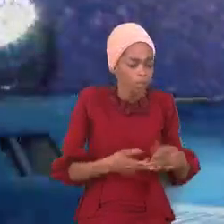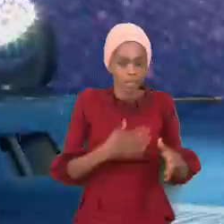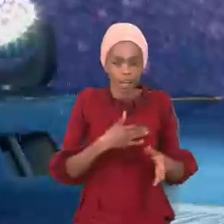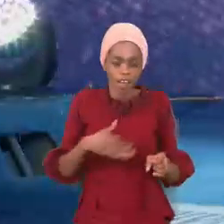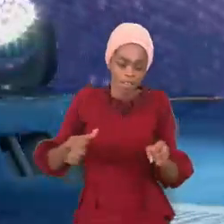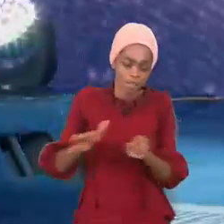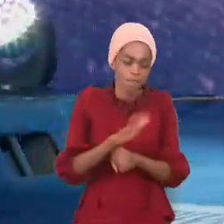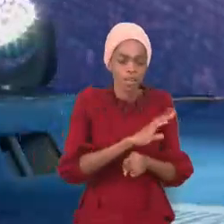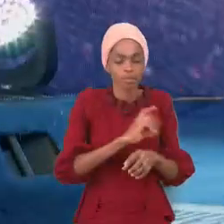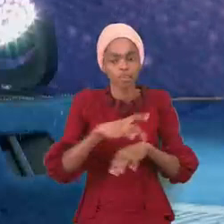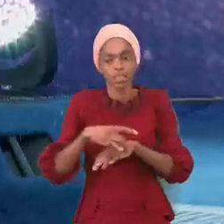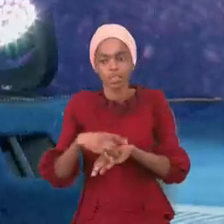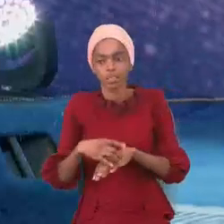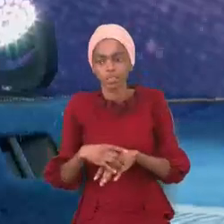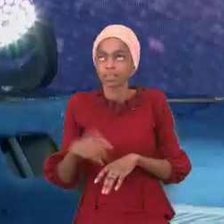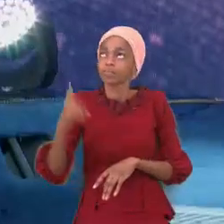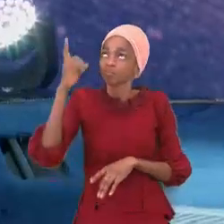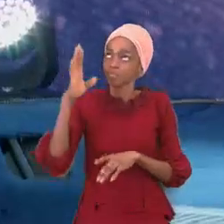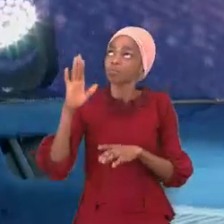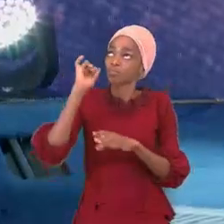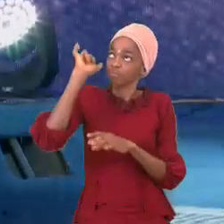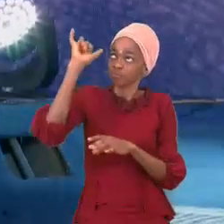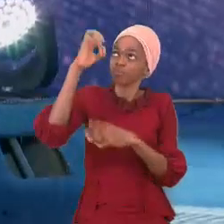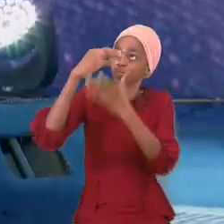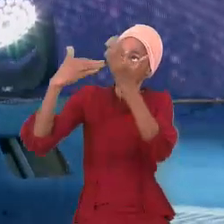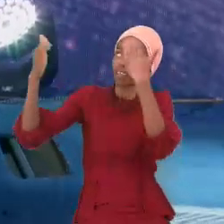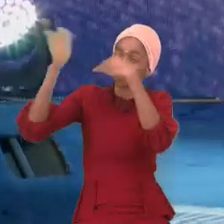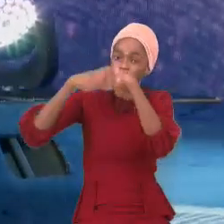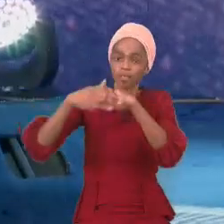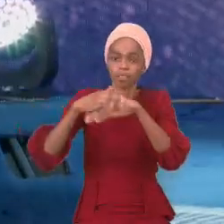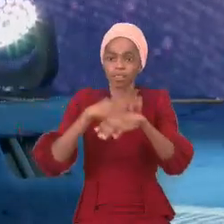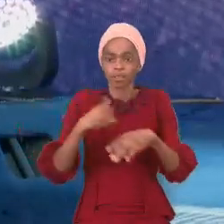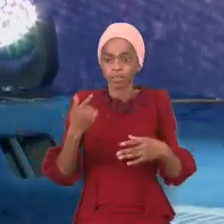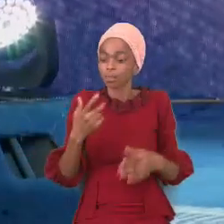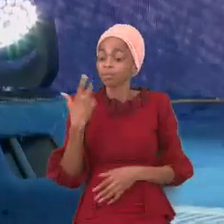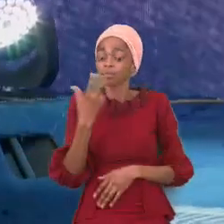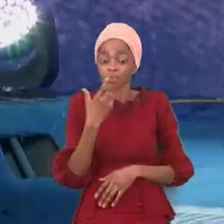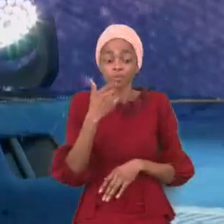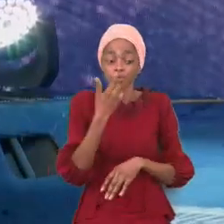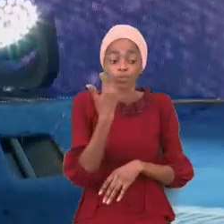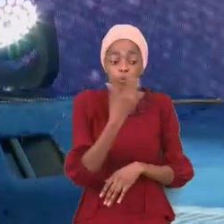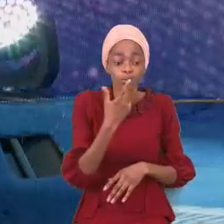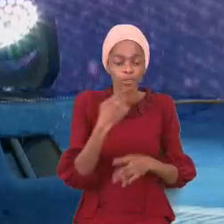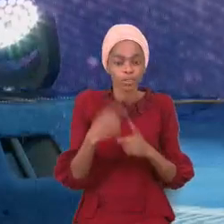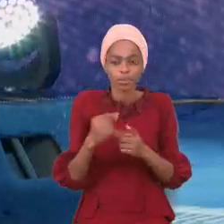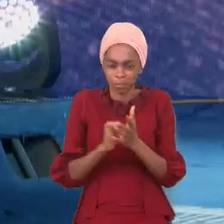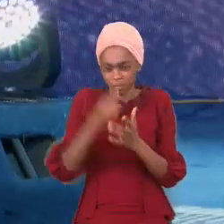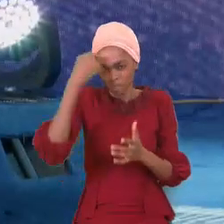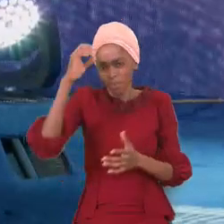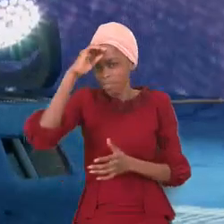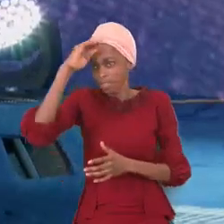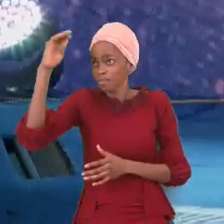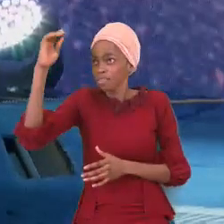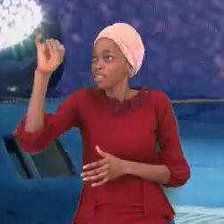up the earth. He stayed in heaven and he only spoke the word, because that's God. That's